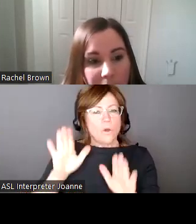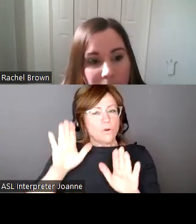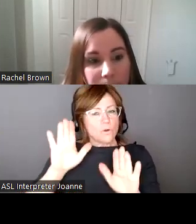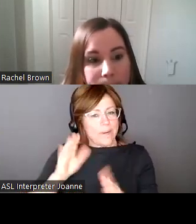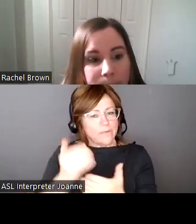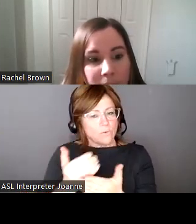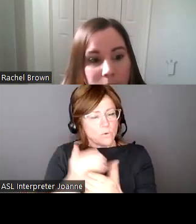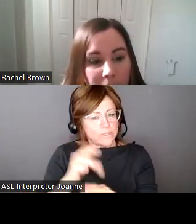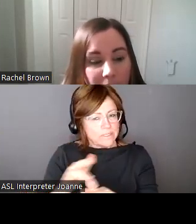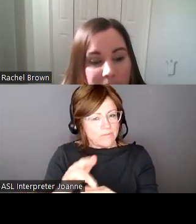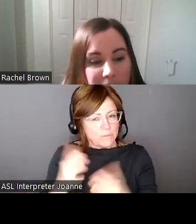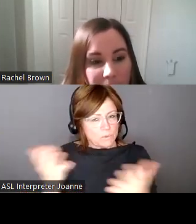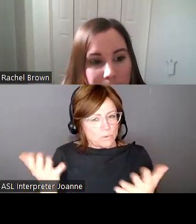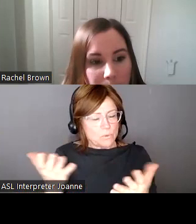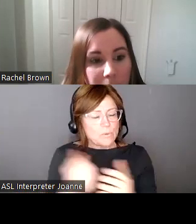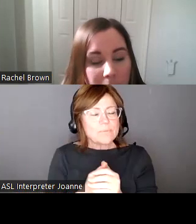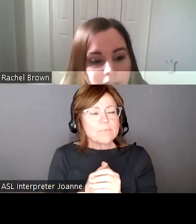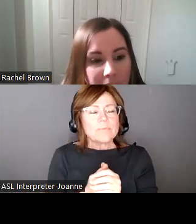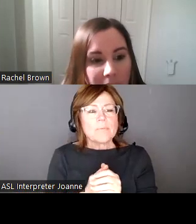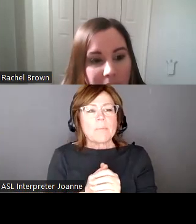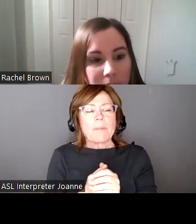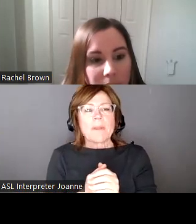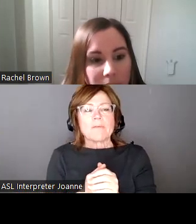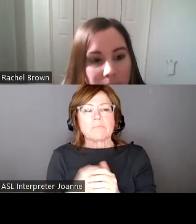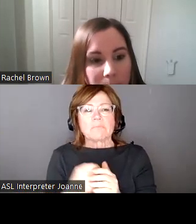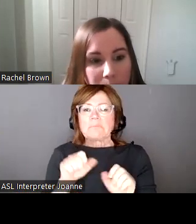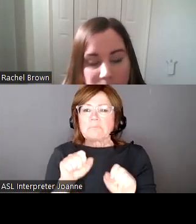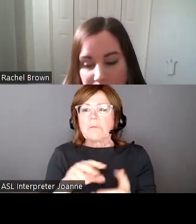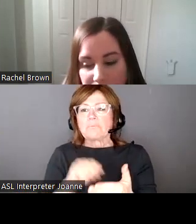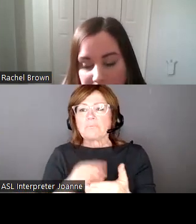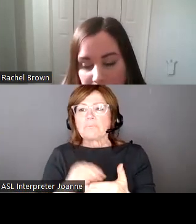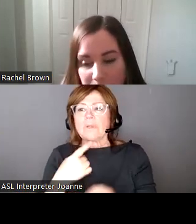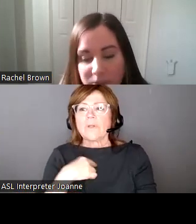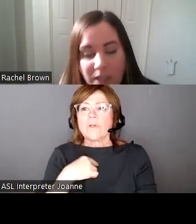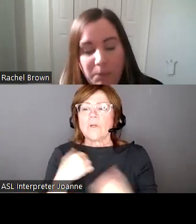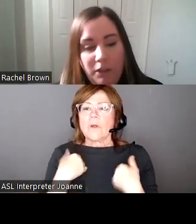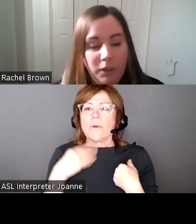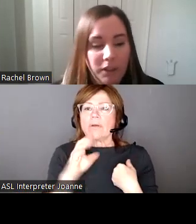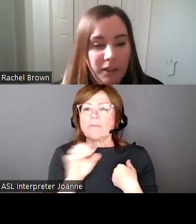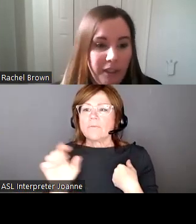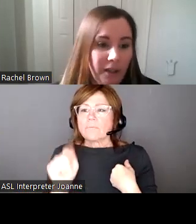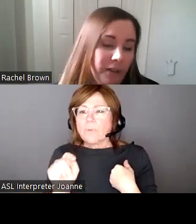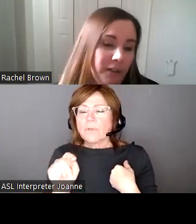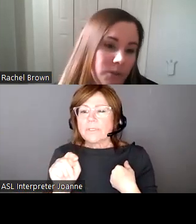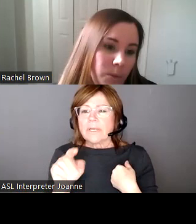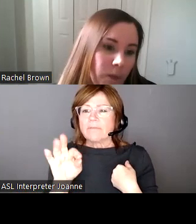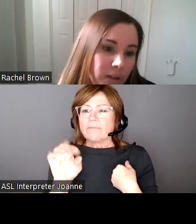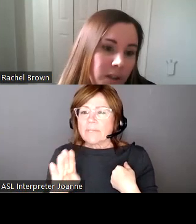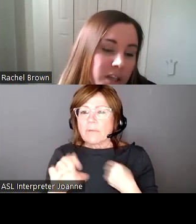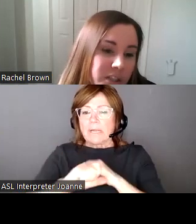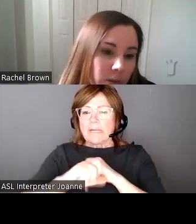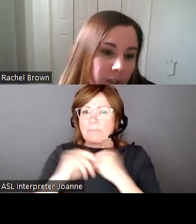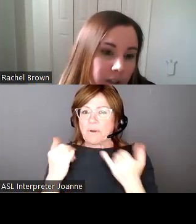on there for that. We currently have a boosted Facebook post campaign going on right now that is going